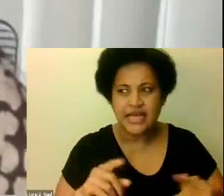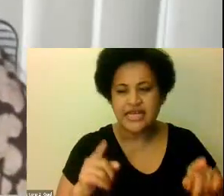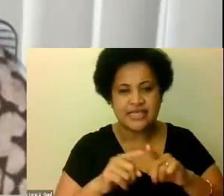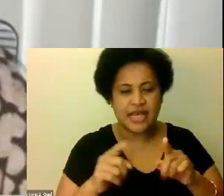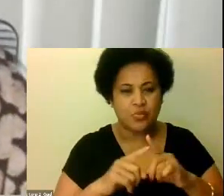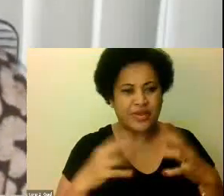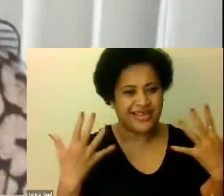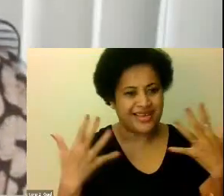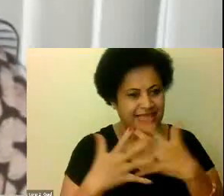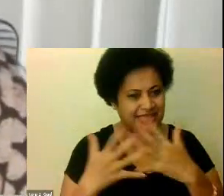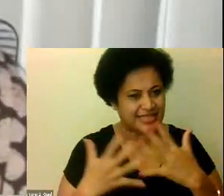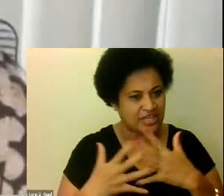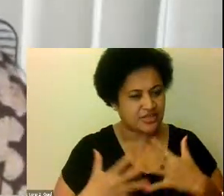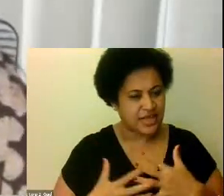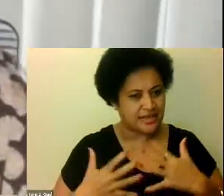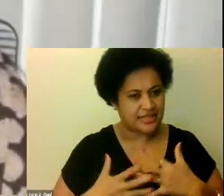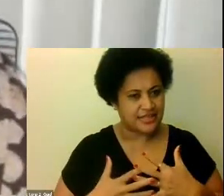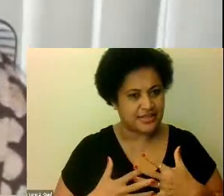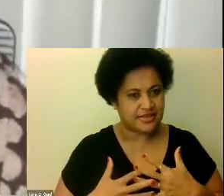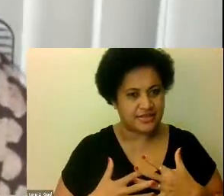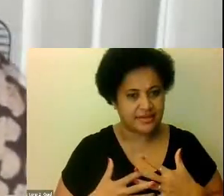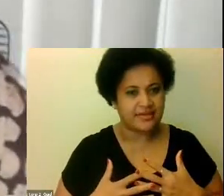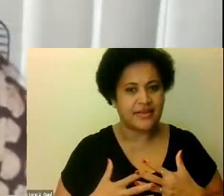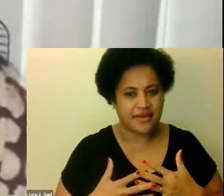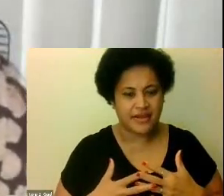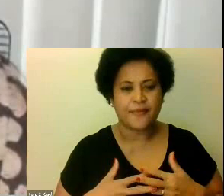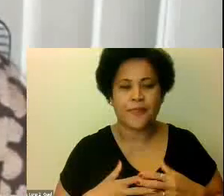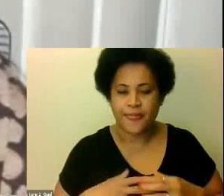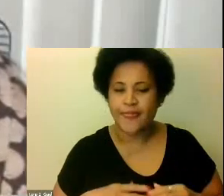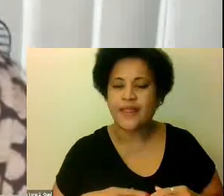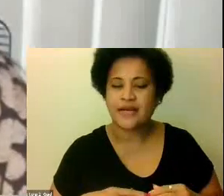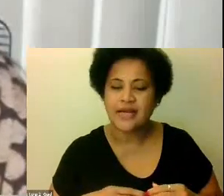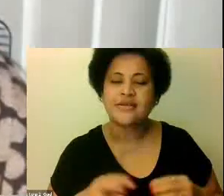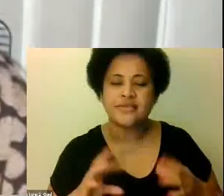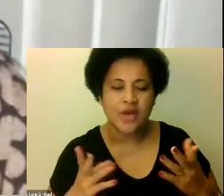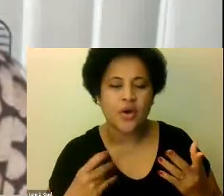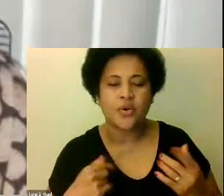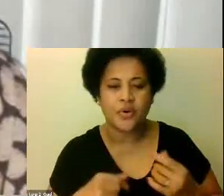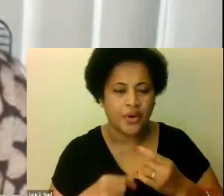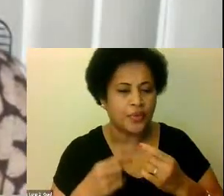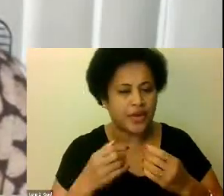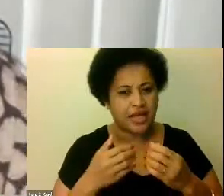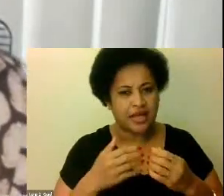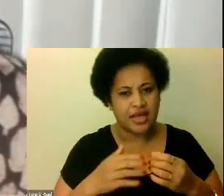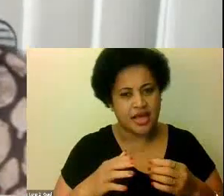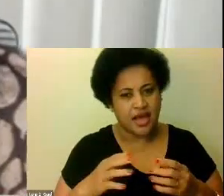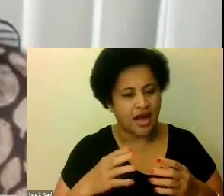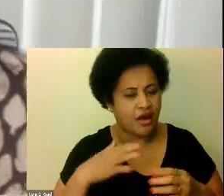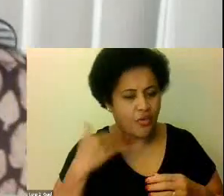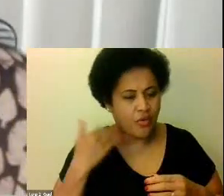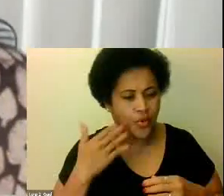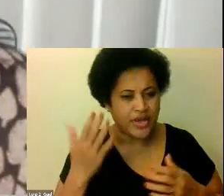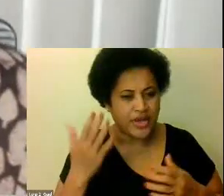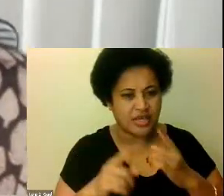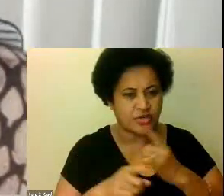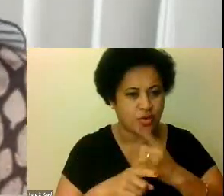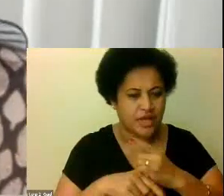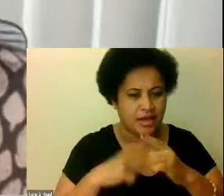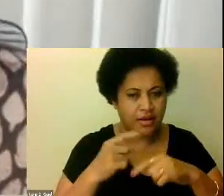human rights field, particularly, it was to kind of sort of start talking about the most privileged, the